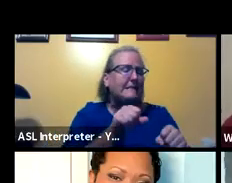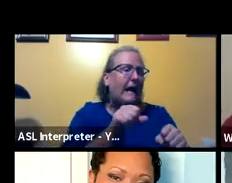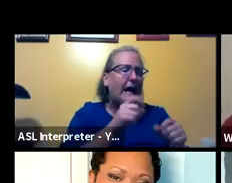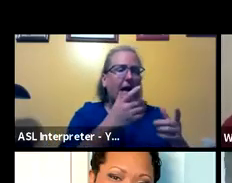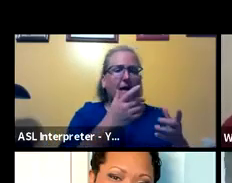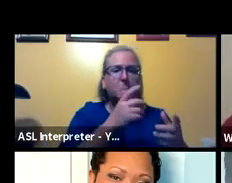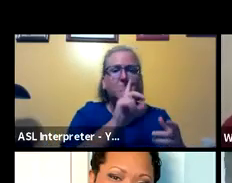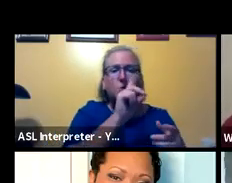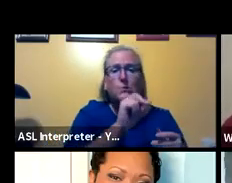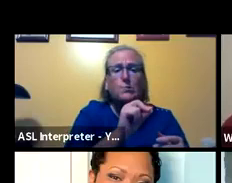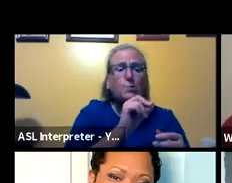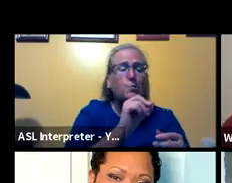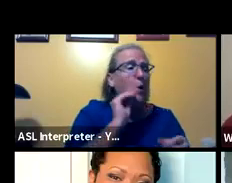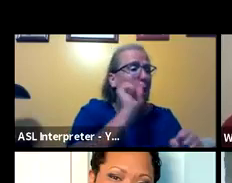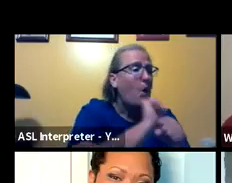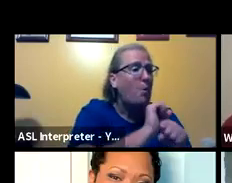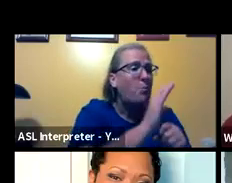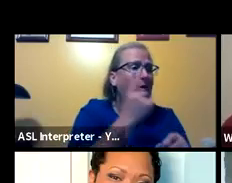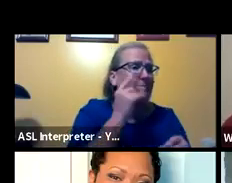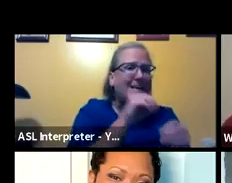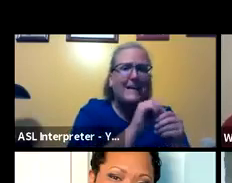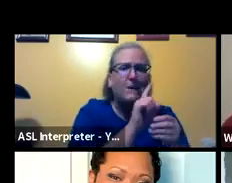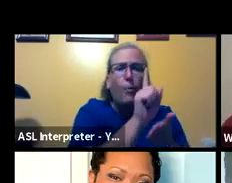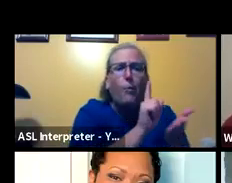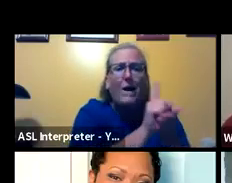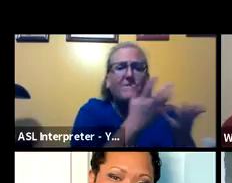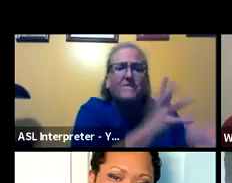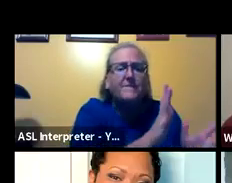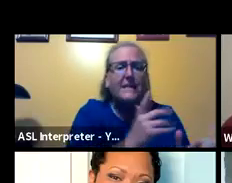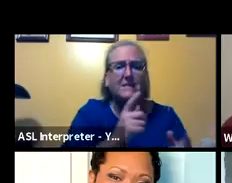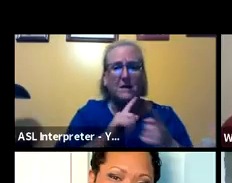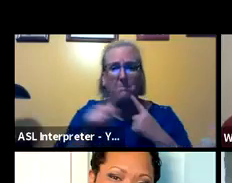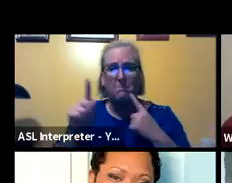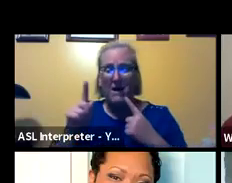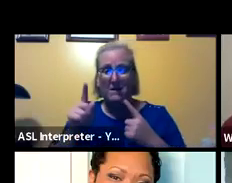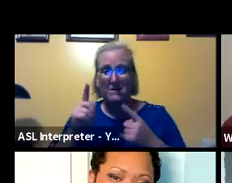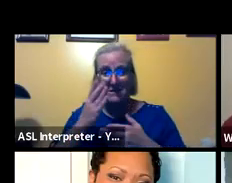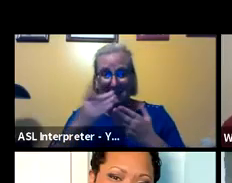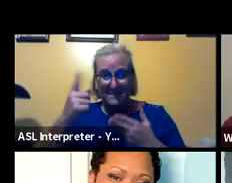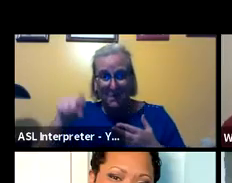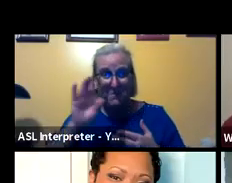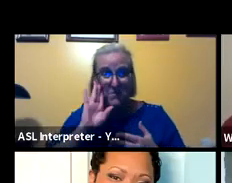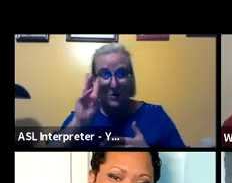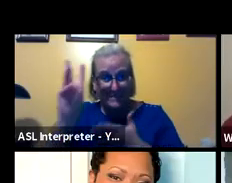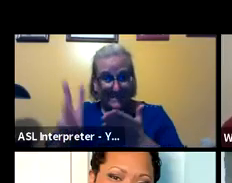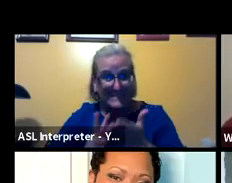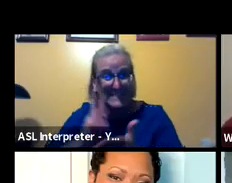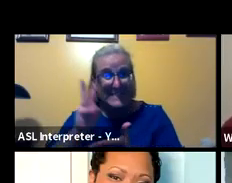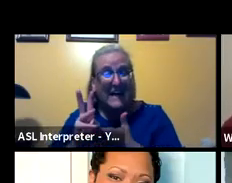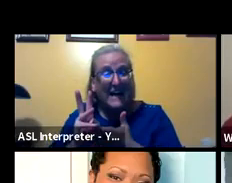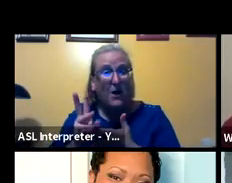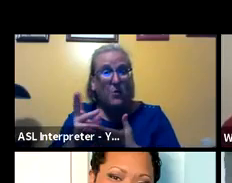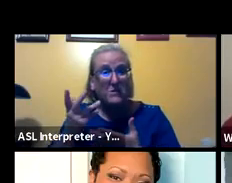6 hours on computer stuff is a little bit much for children, but I'm not a teacher.